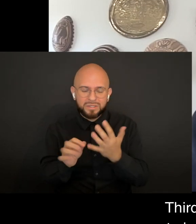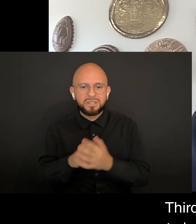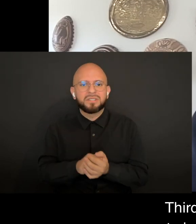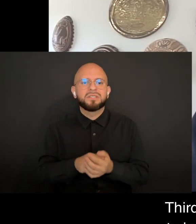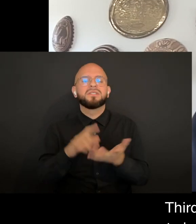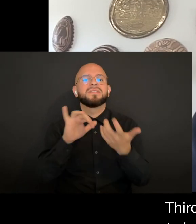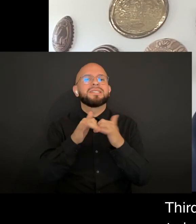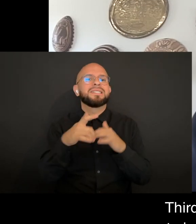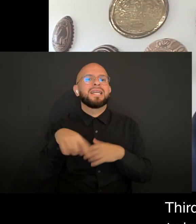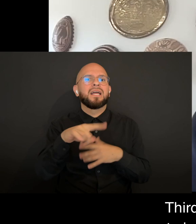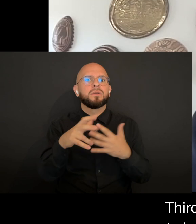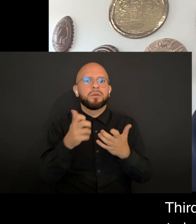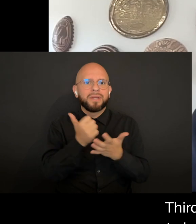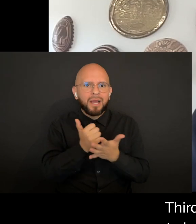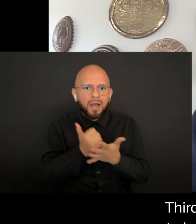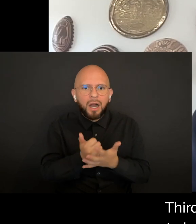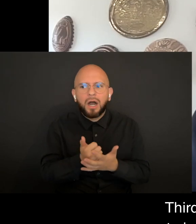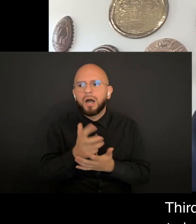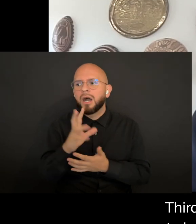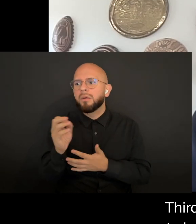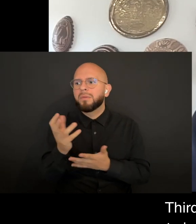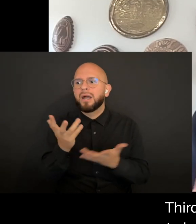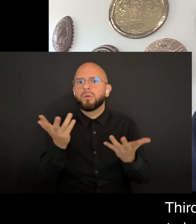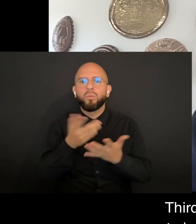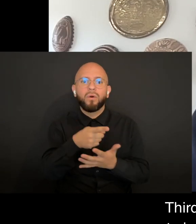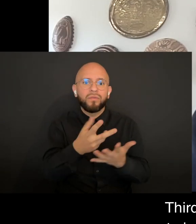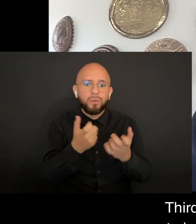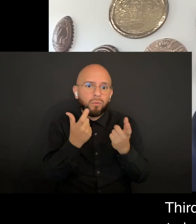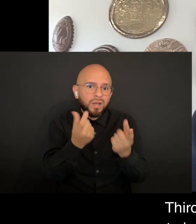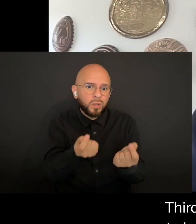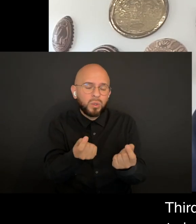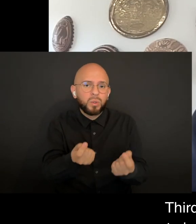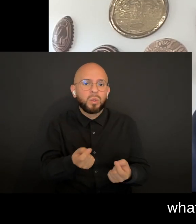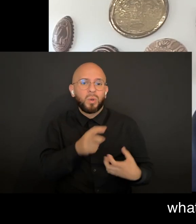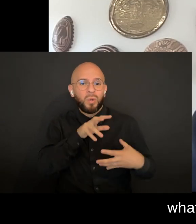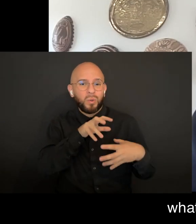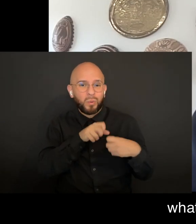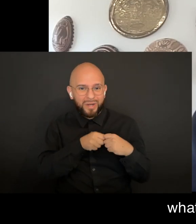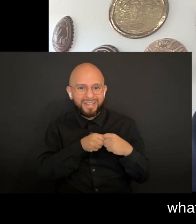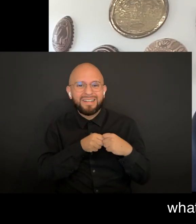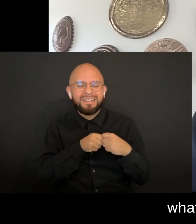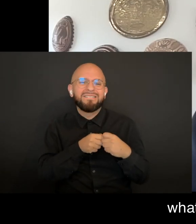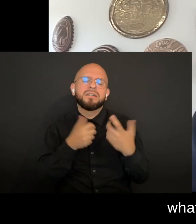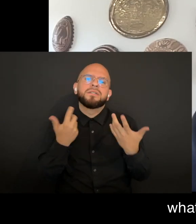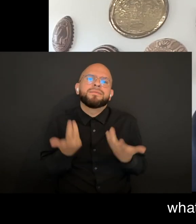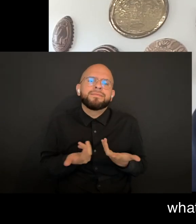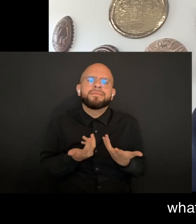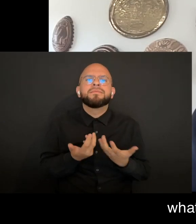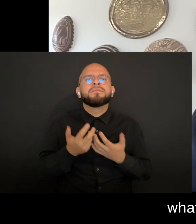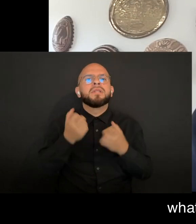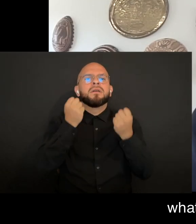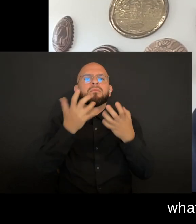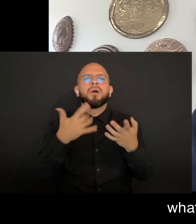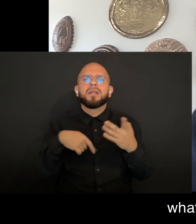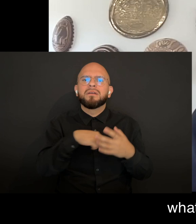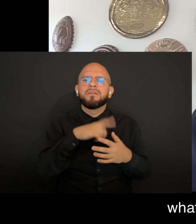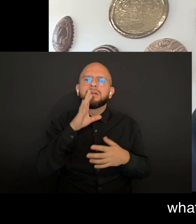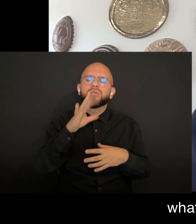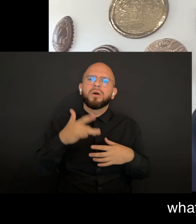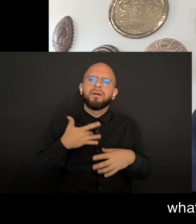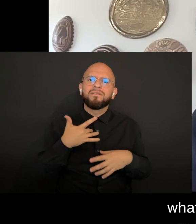choices about what they want to know, about how they want to be helped, and what they might like to do. Grief can